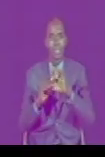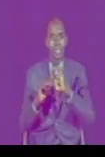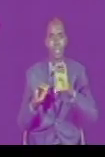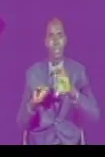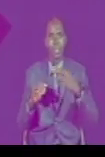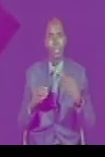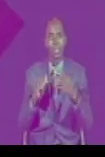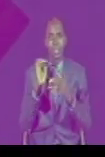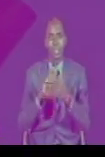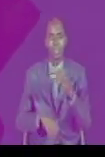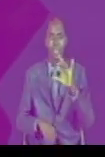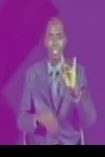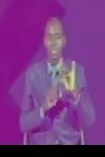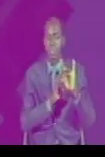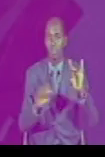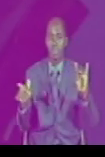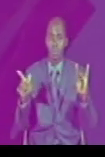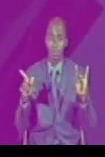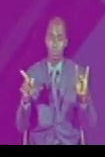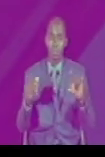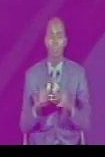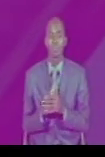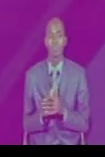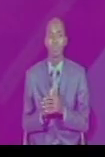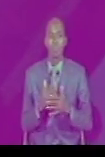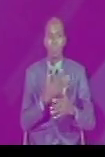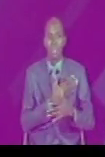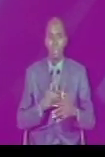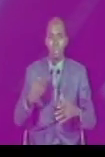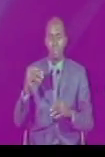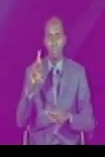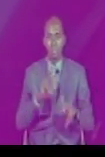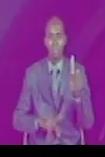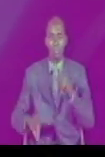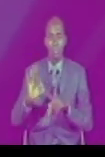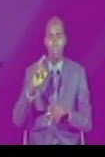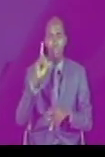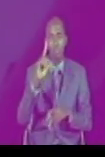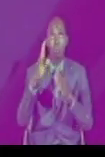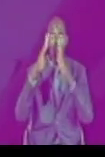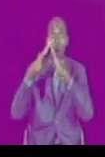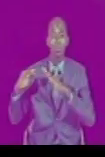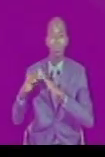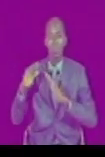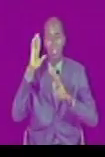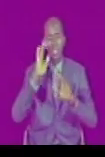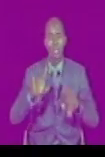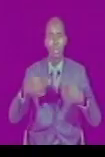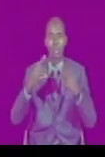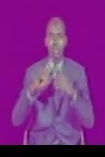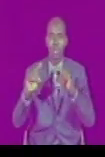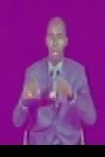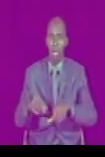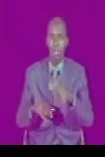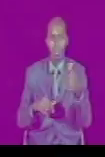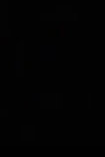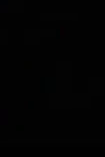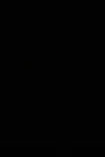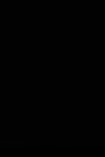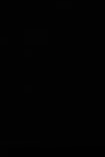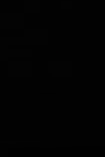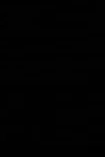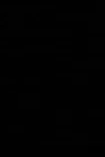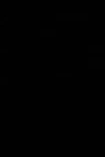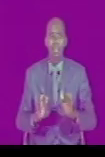8, reading from verse 21, and inhabitants of one city shall go to another, saying, let